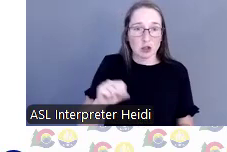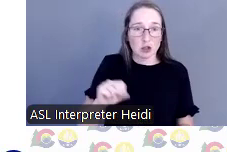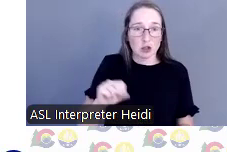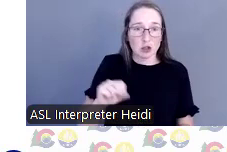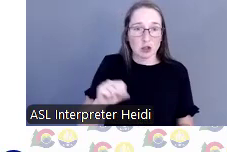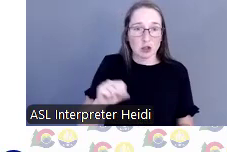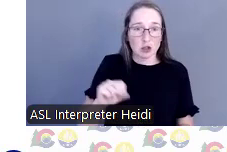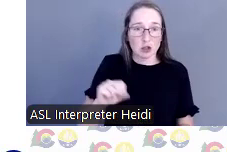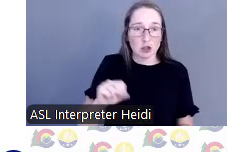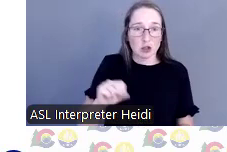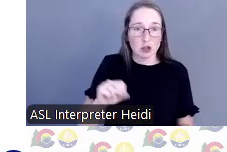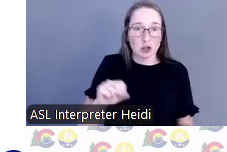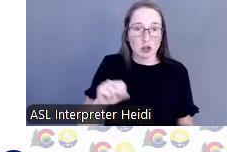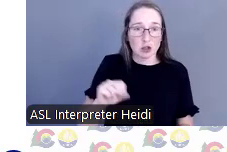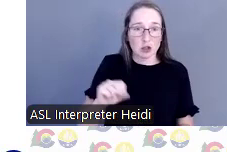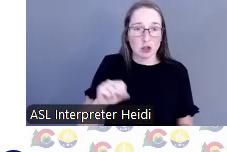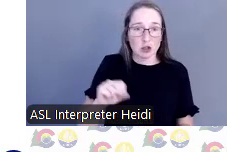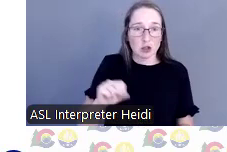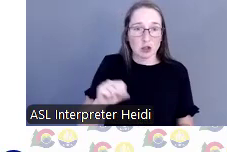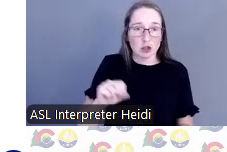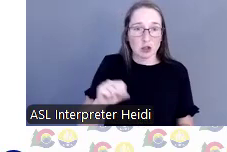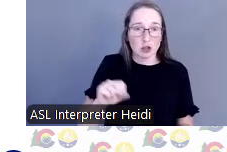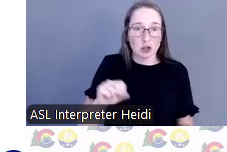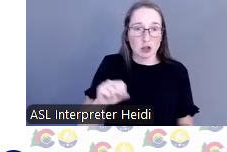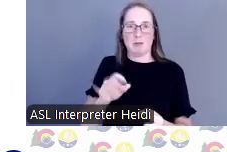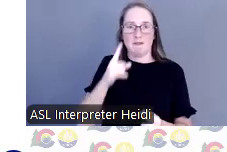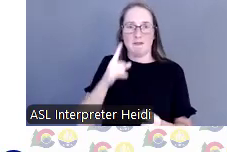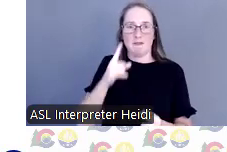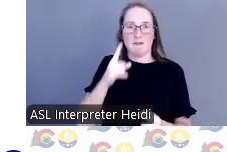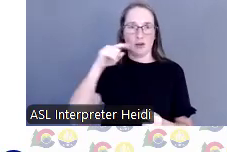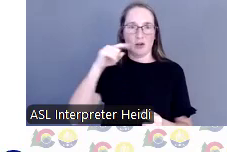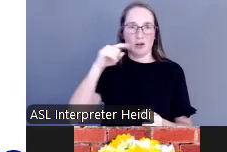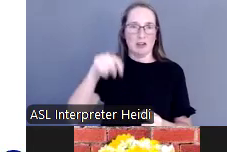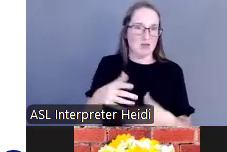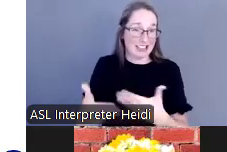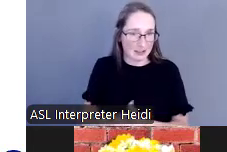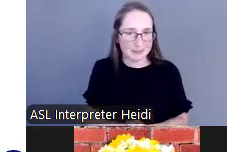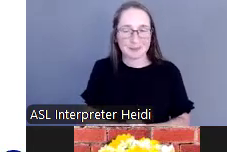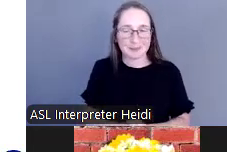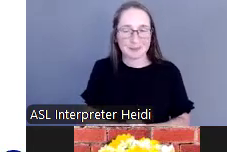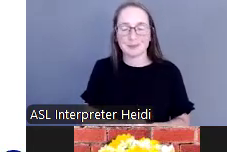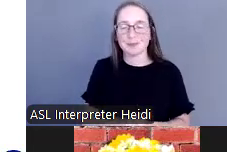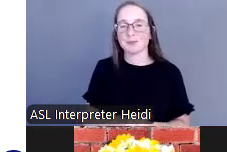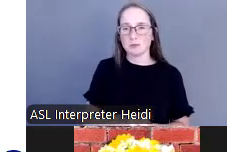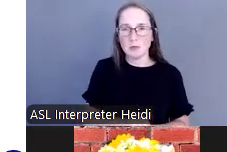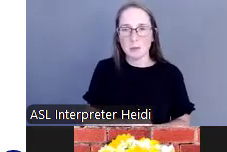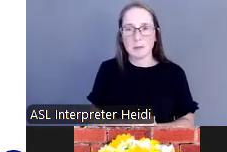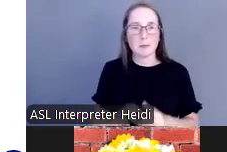regulatory systems. So really a good swath of stakeholders who would need to be part of this change process.